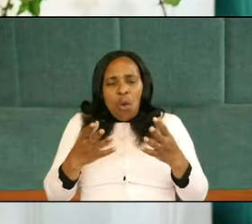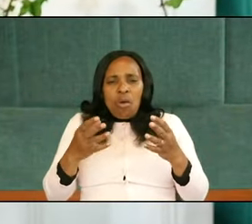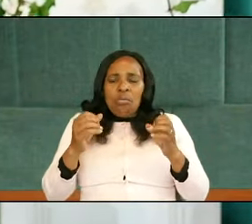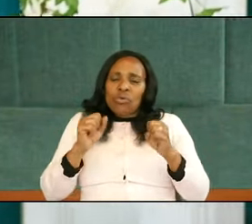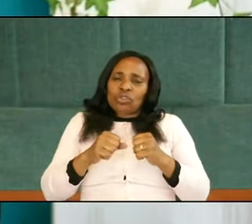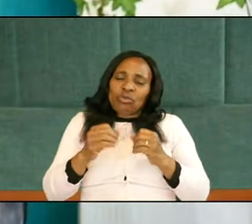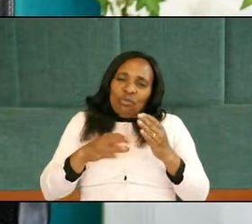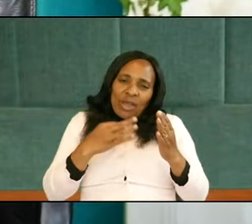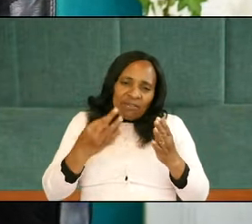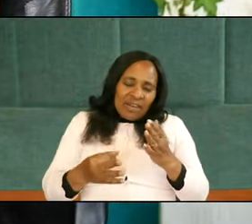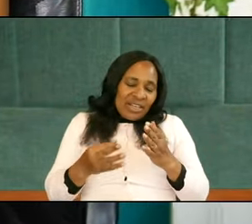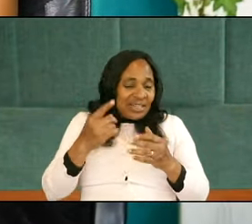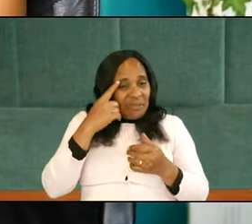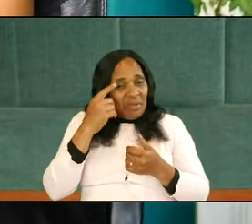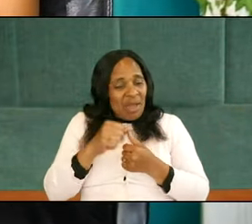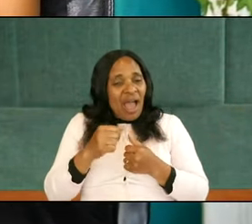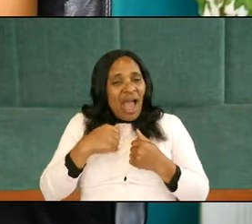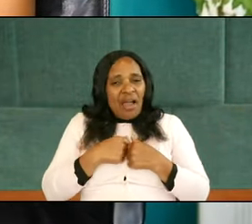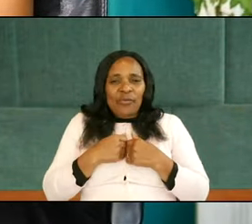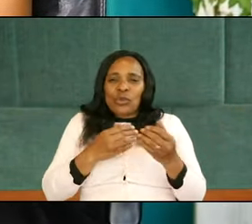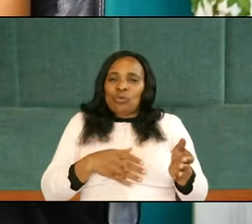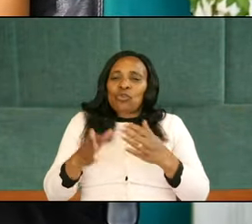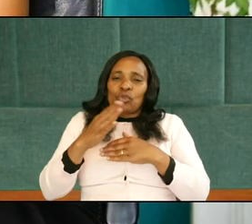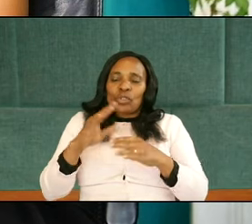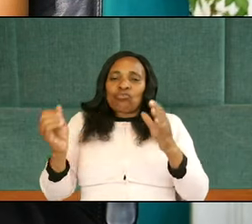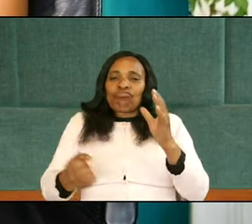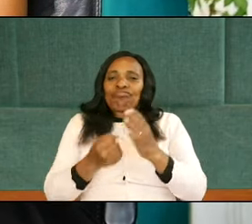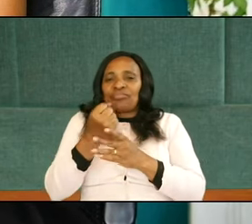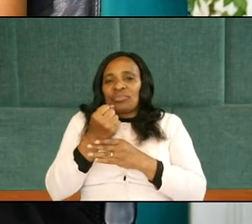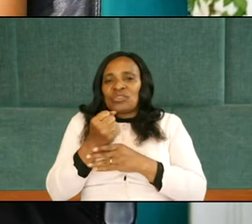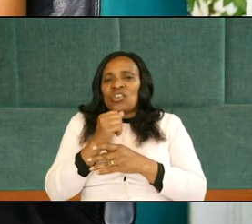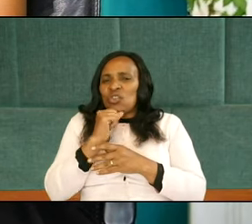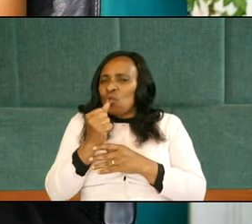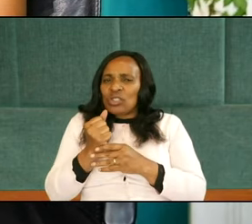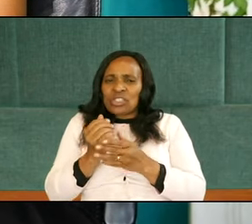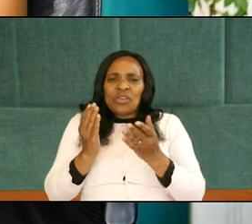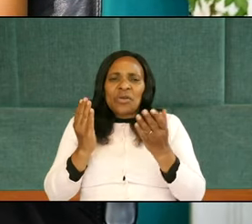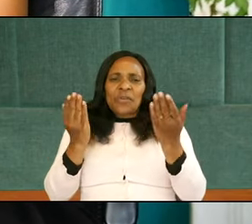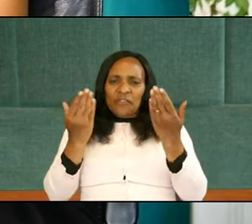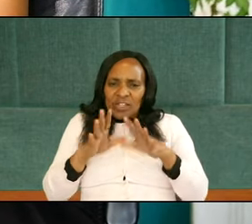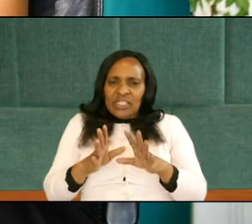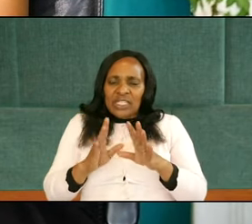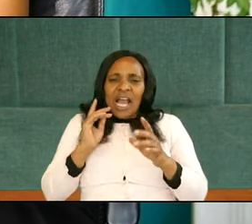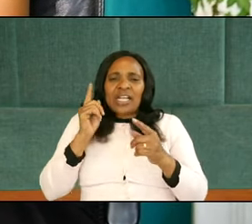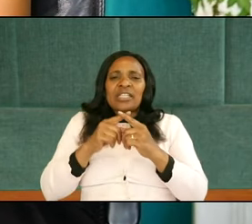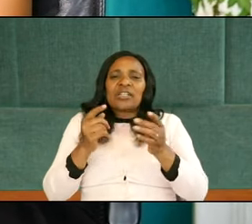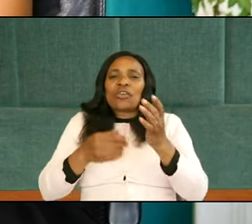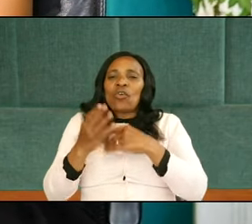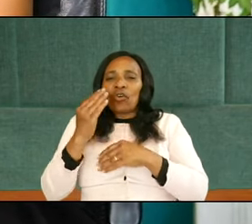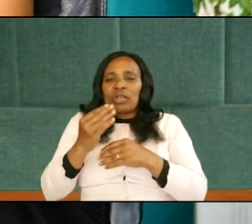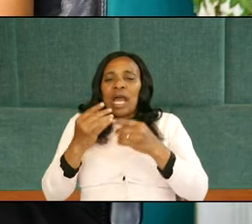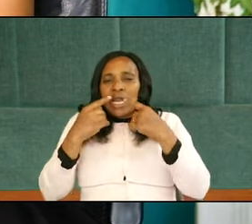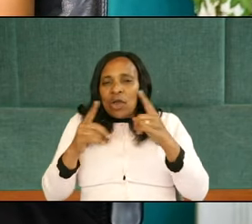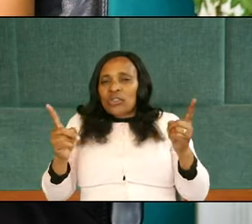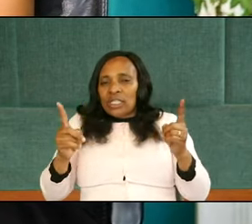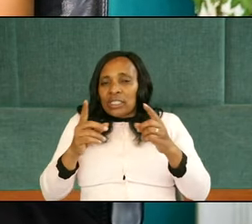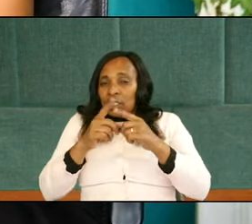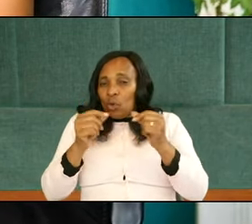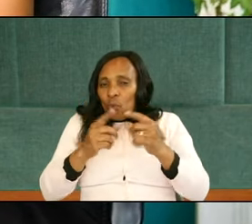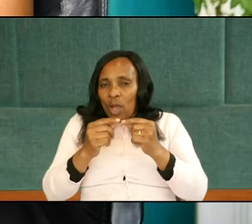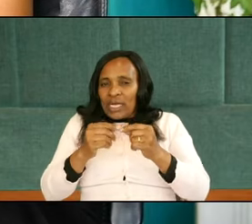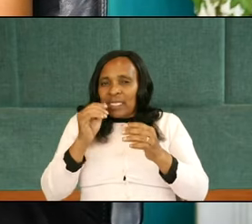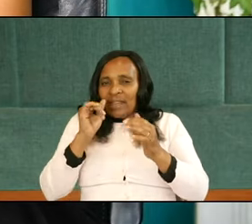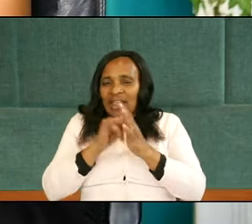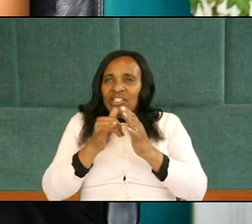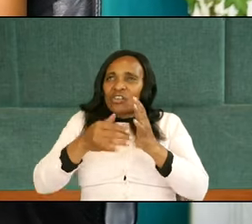fallen, remember that you still have an opportunity to rise. It's not over yet until God proclaims the statement that he that is